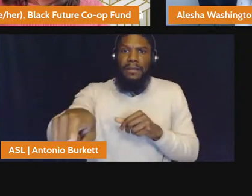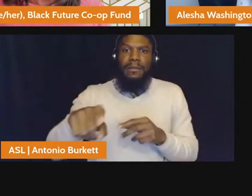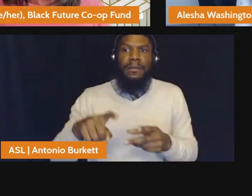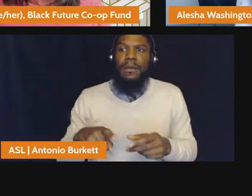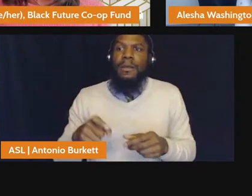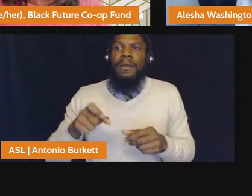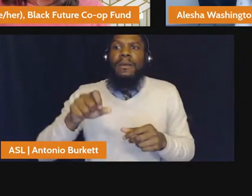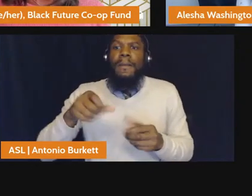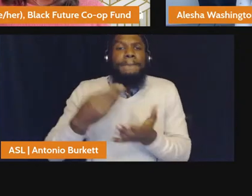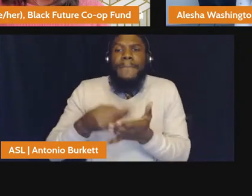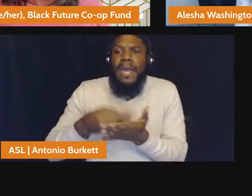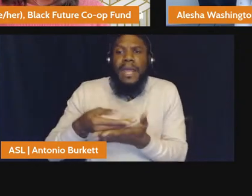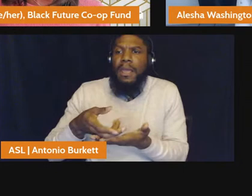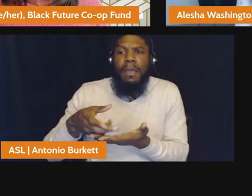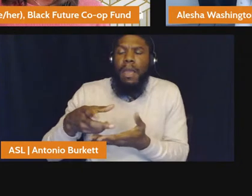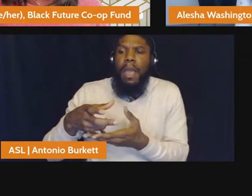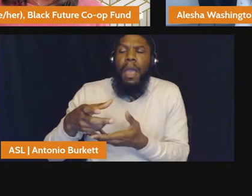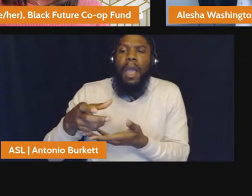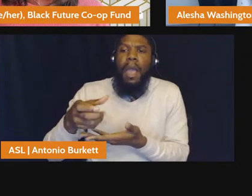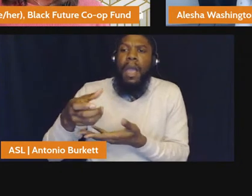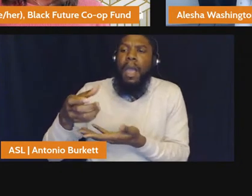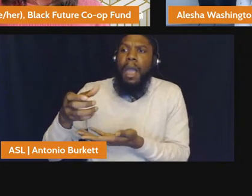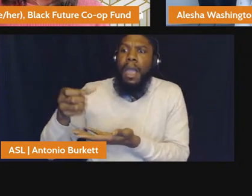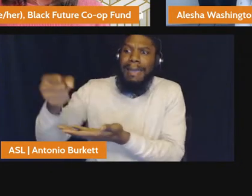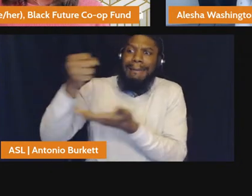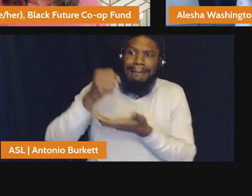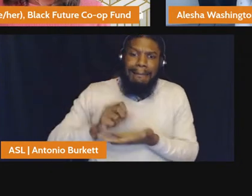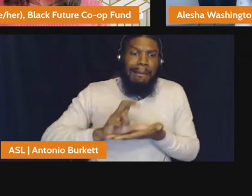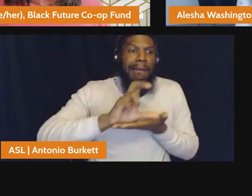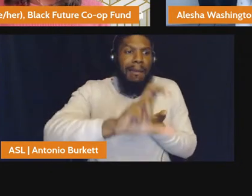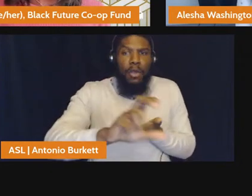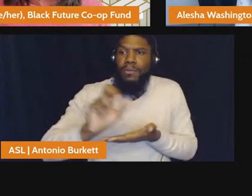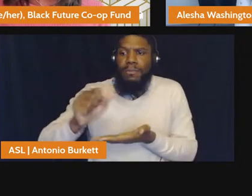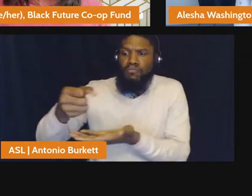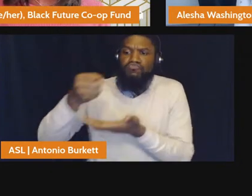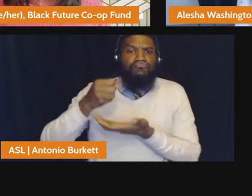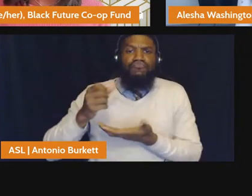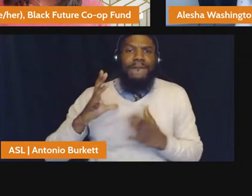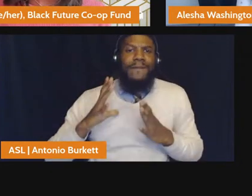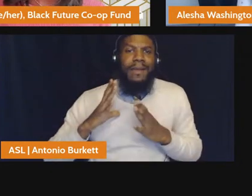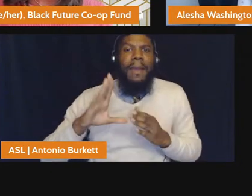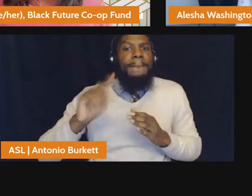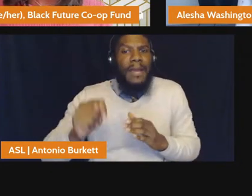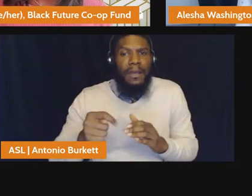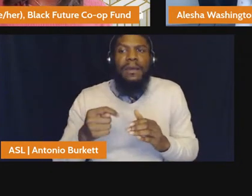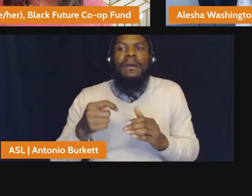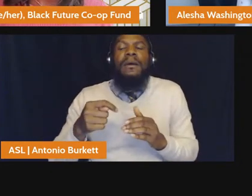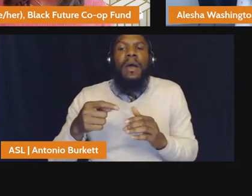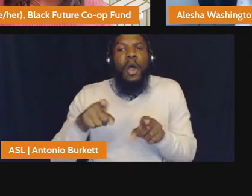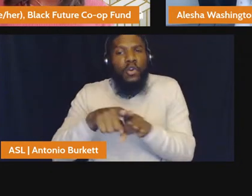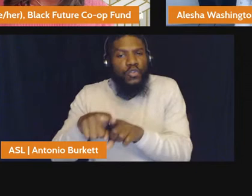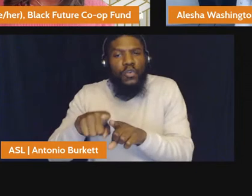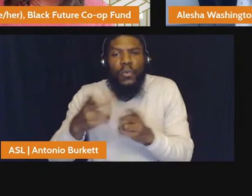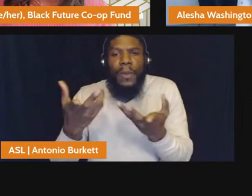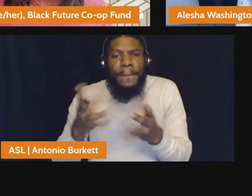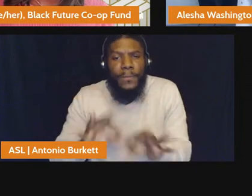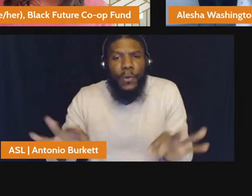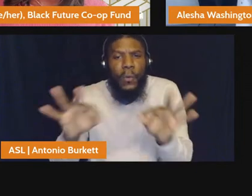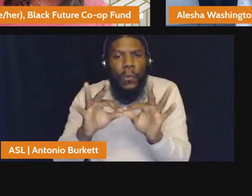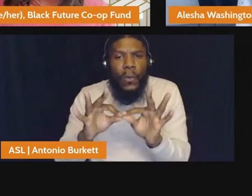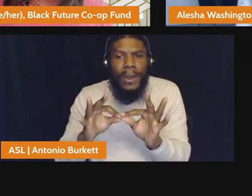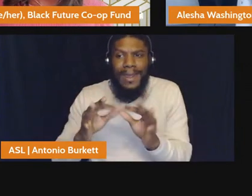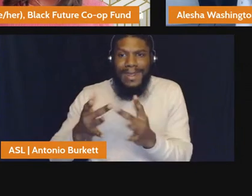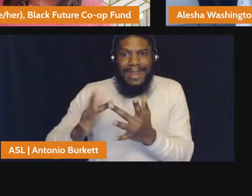support, I think we need to be more networked, need to be closer to, you know, folks who are holding